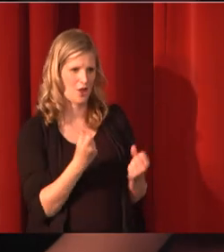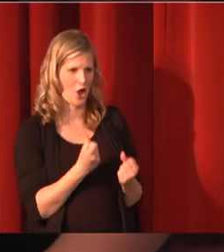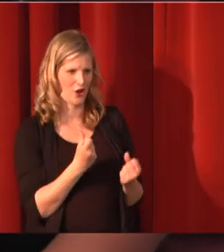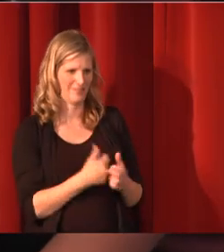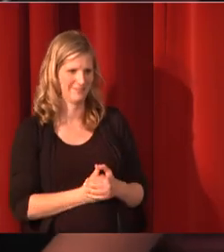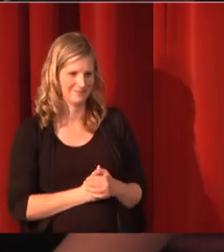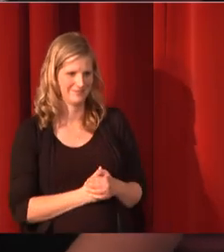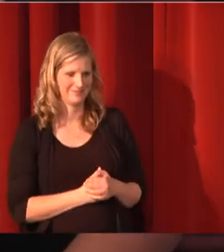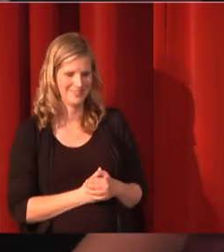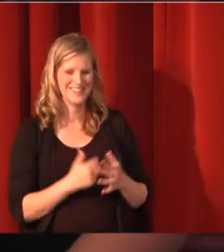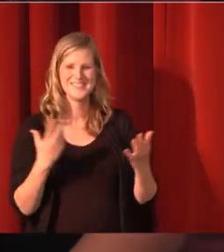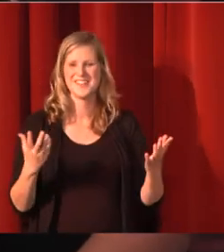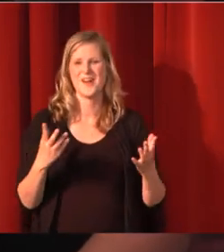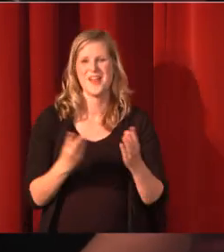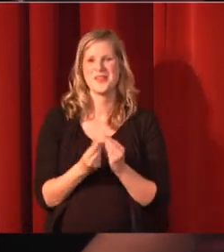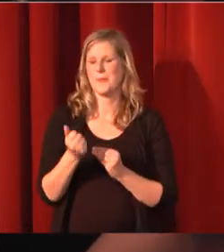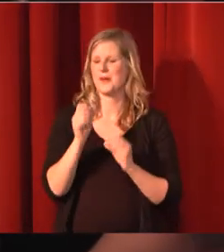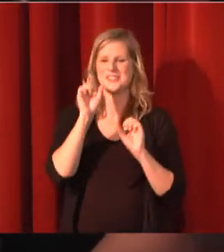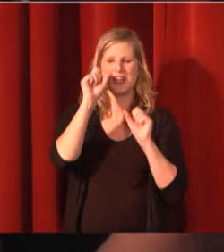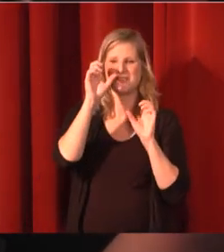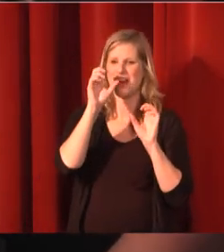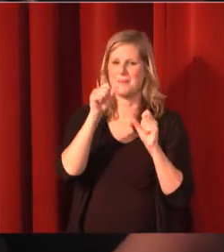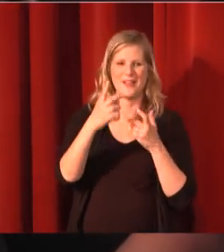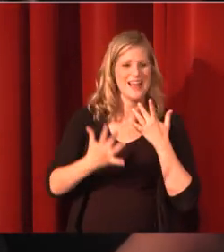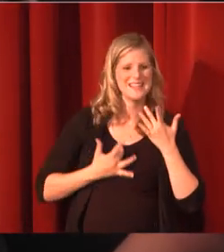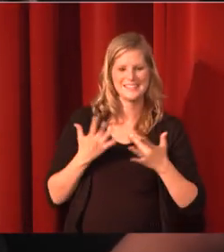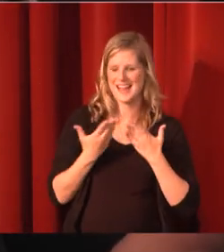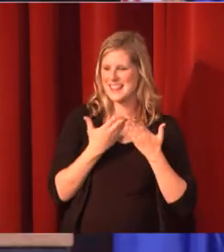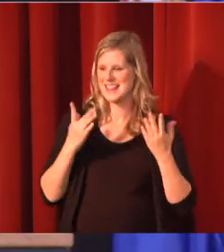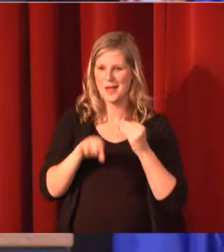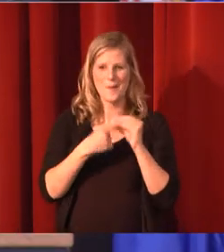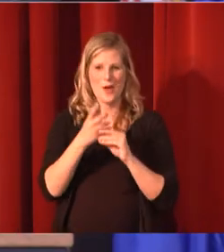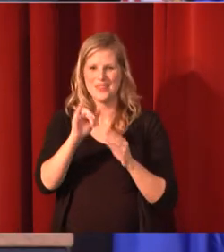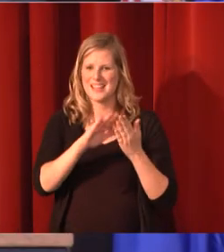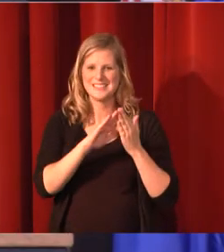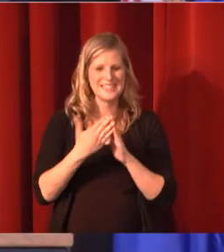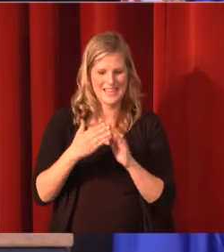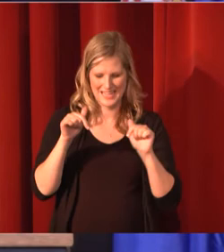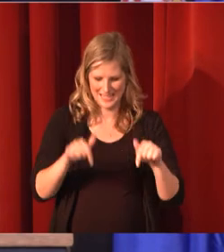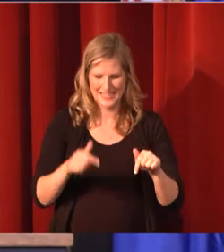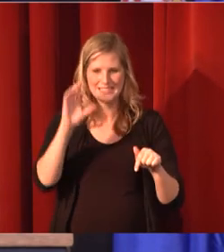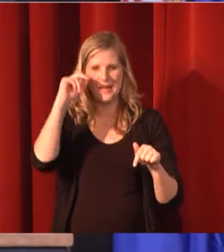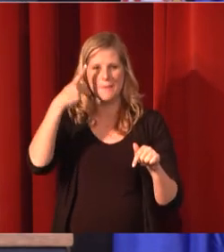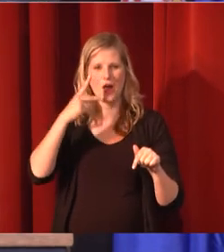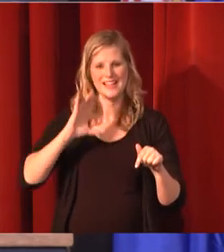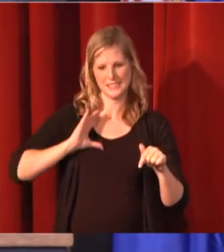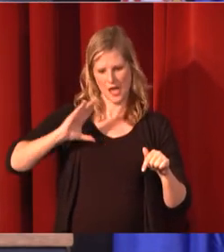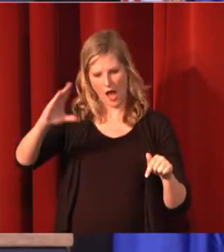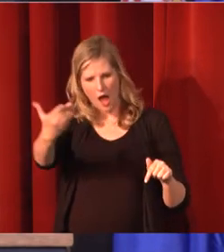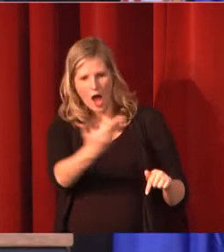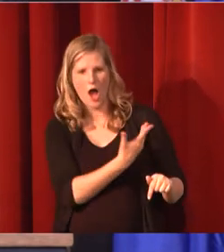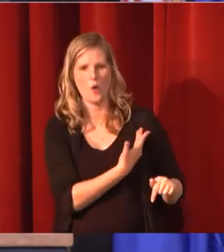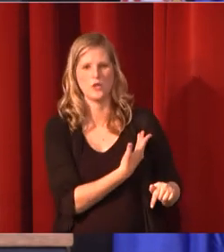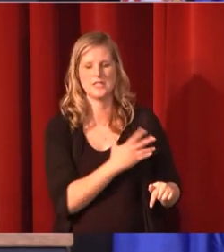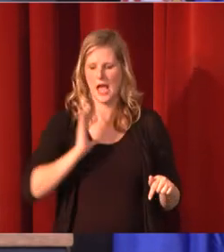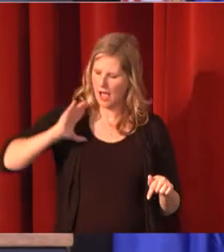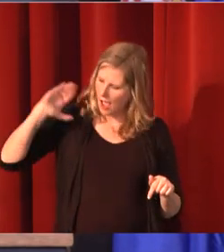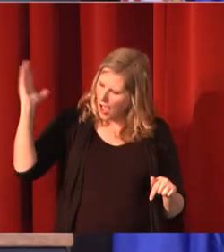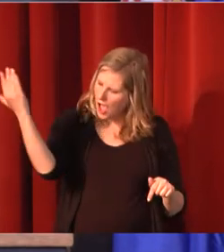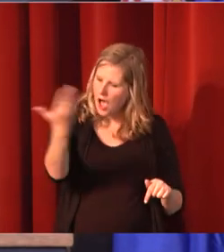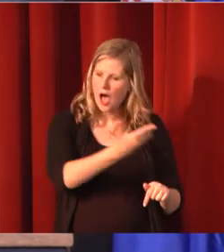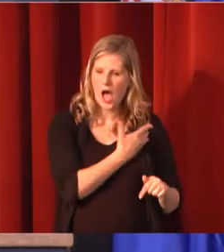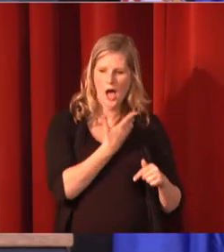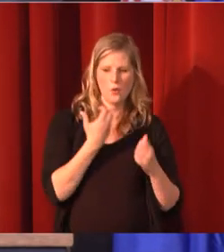so the most incredible most exciting thing about this city is that it's our city it's in our hands